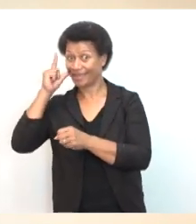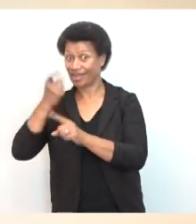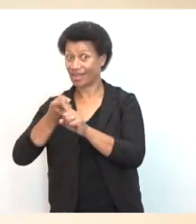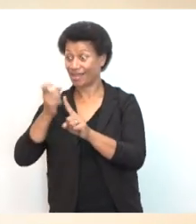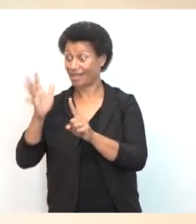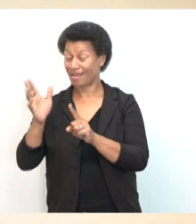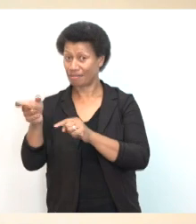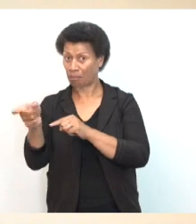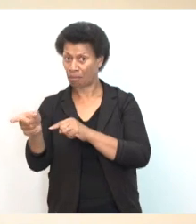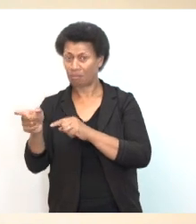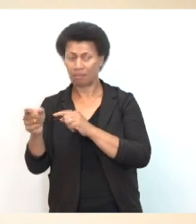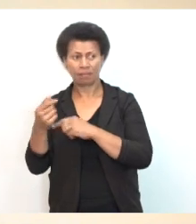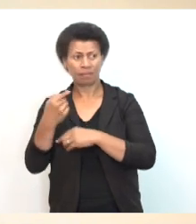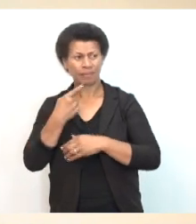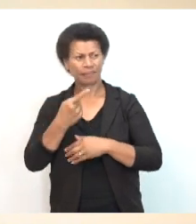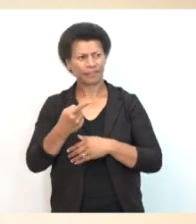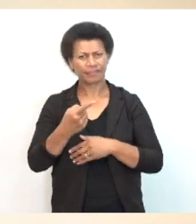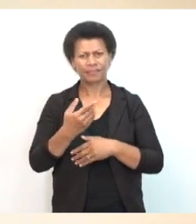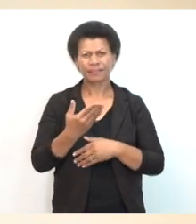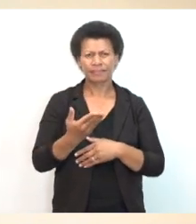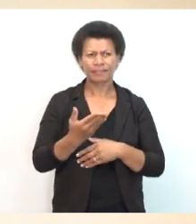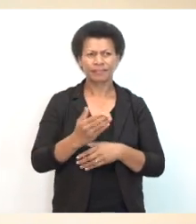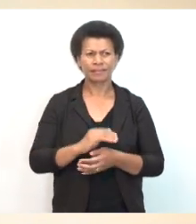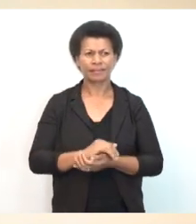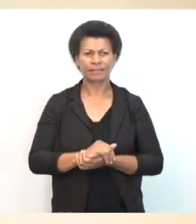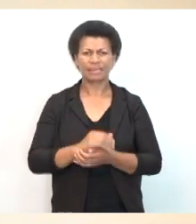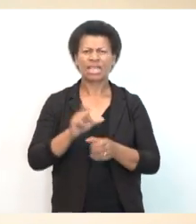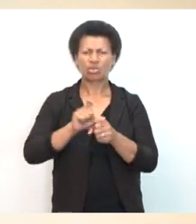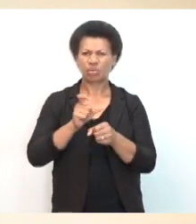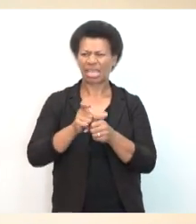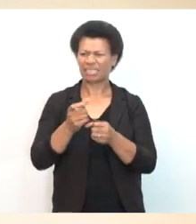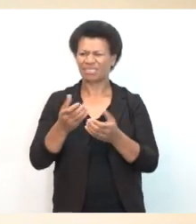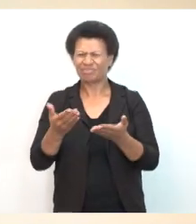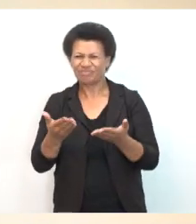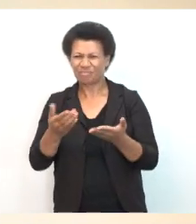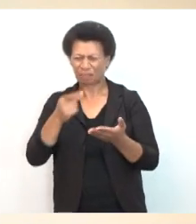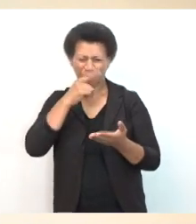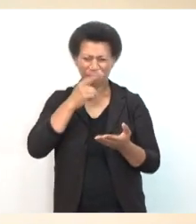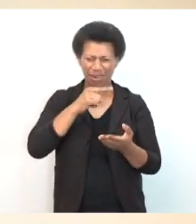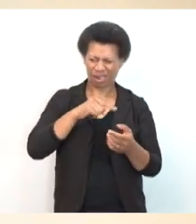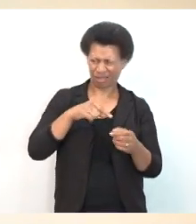position, sir. Acting, no need for advertisement. Okay.